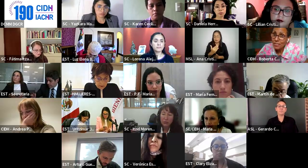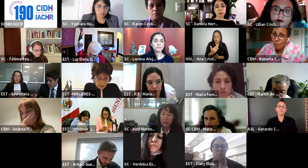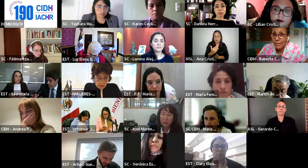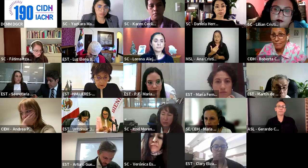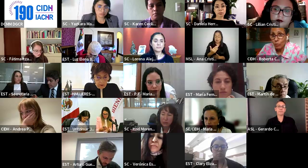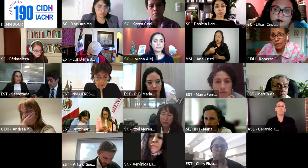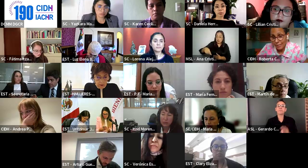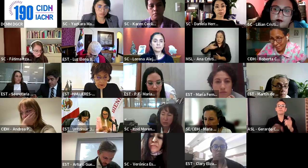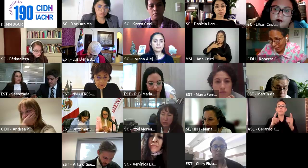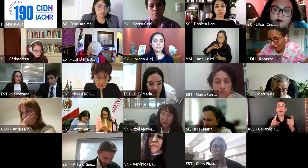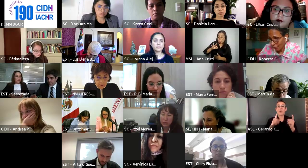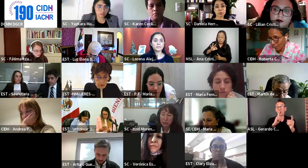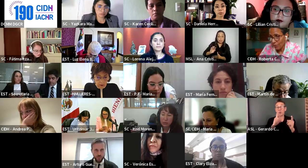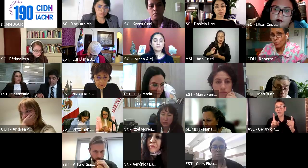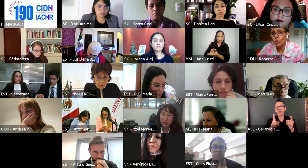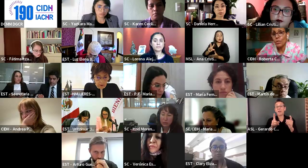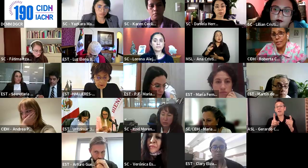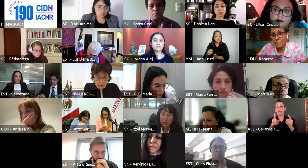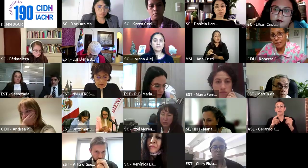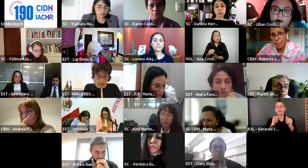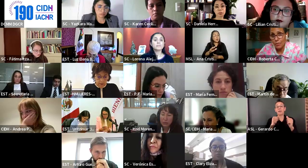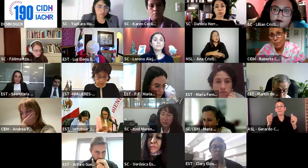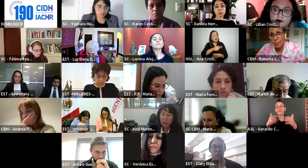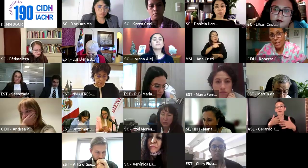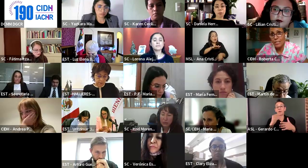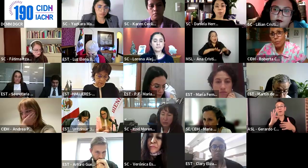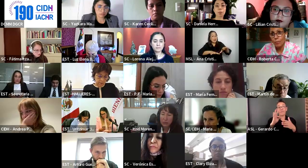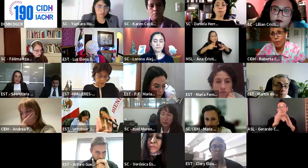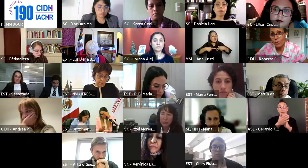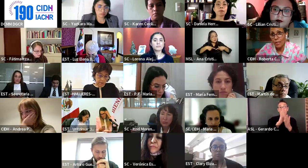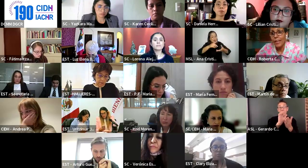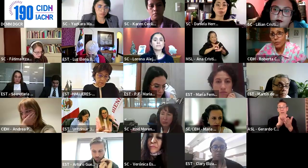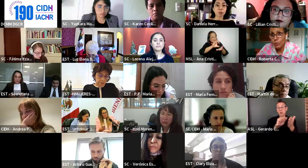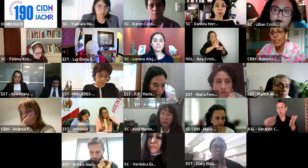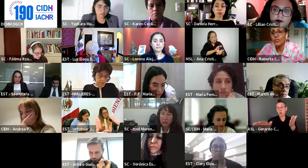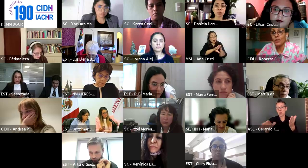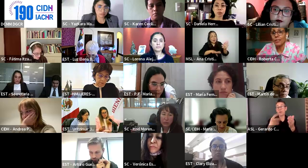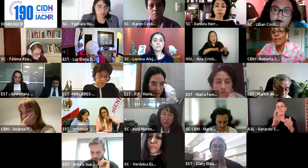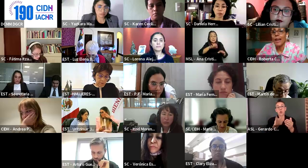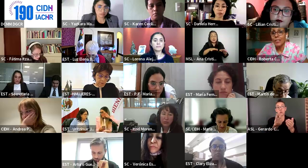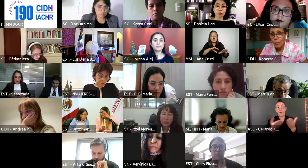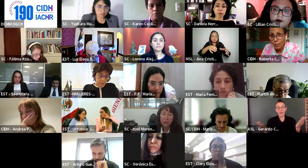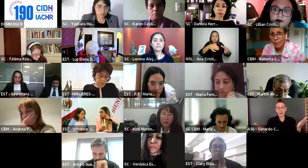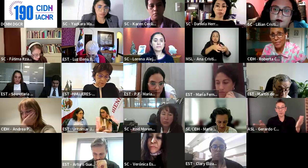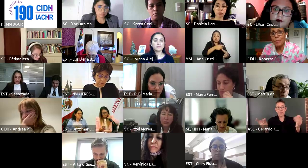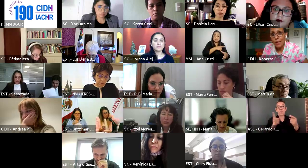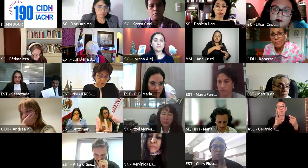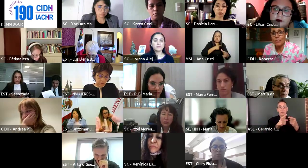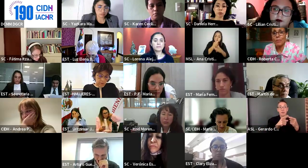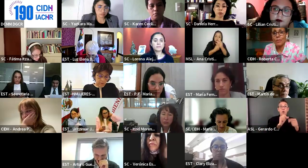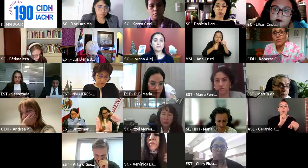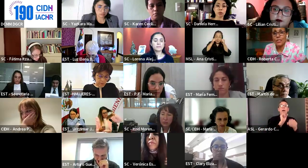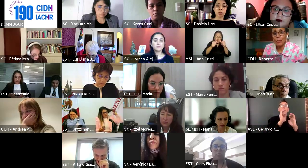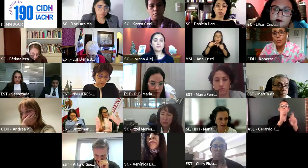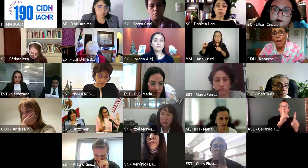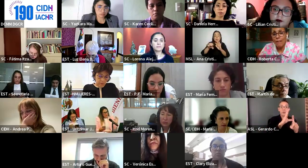are at risk of being excluded exactly from the two things that Commissioner Bernal spoke about, education and the workplace, because